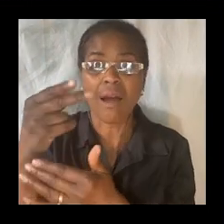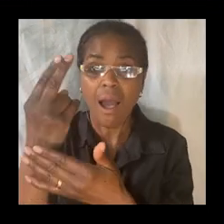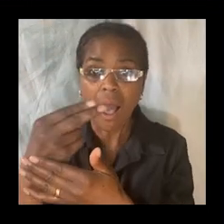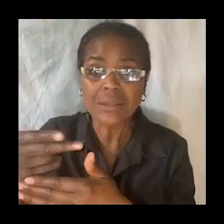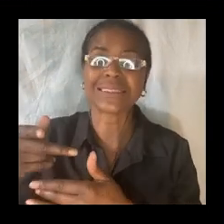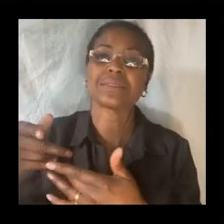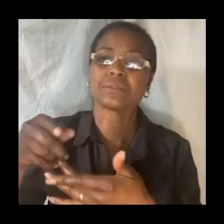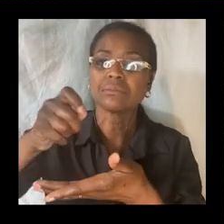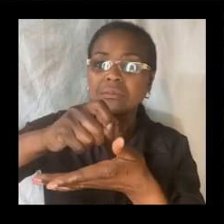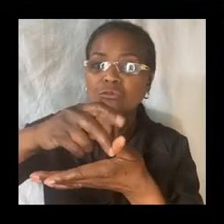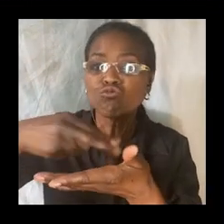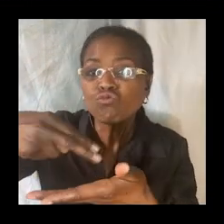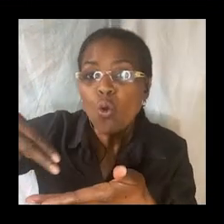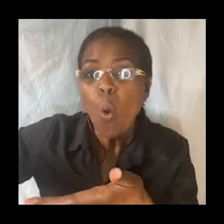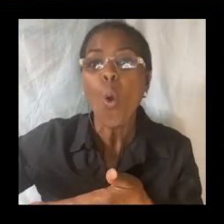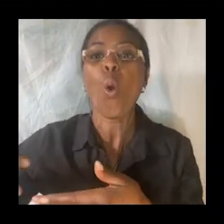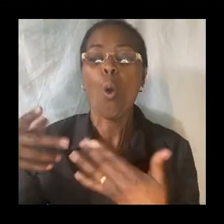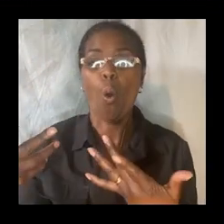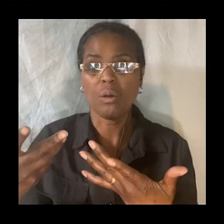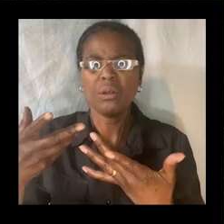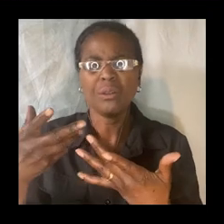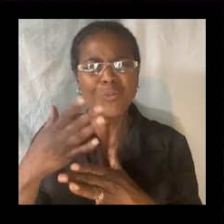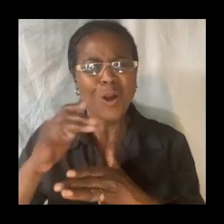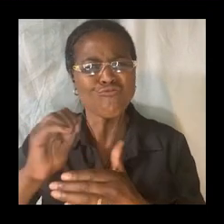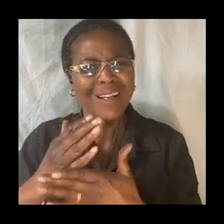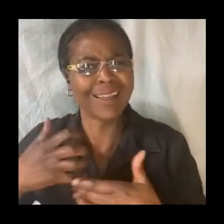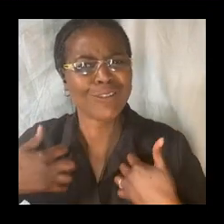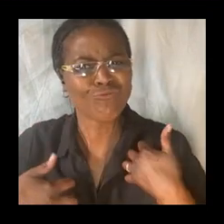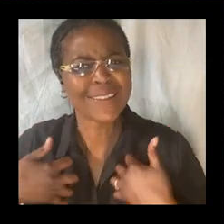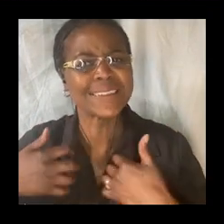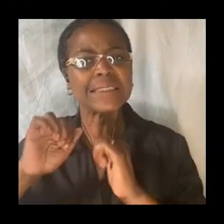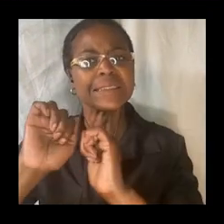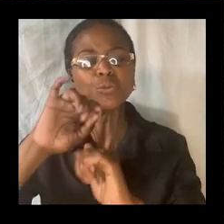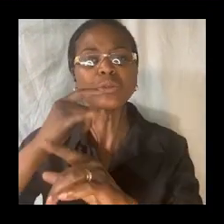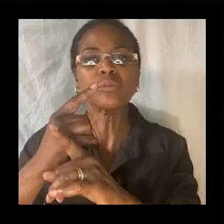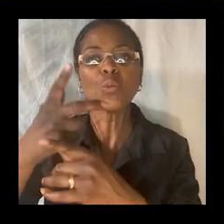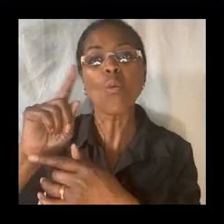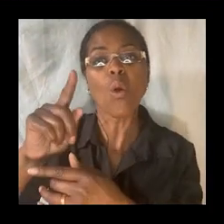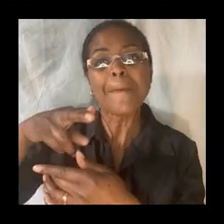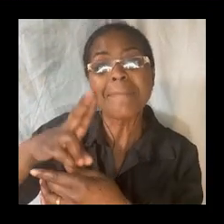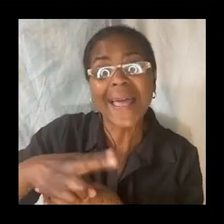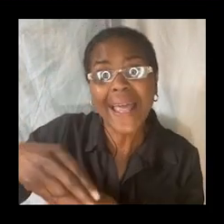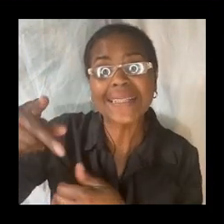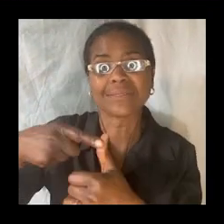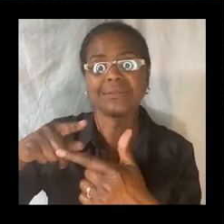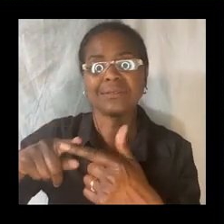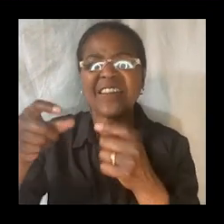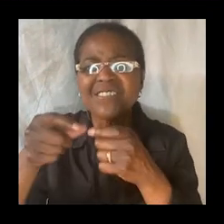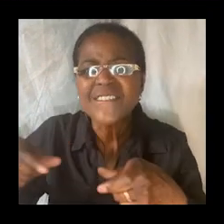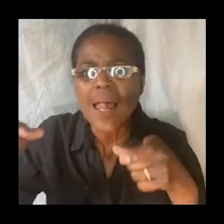really interesting ways, and he's going to talk a little bit about this today. He works with paint, with film,